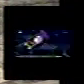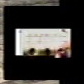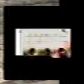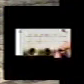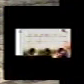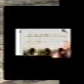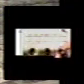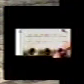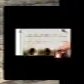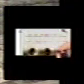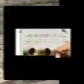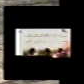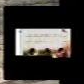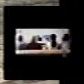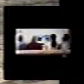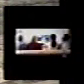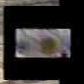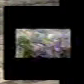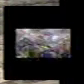Amen.